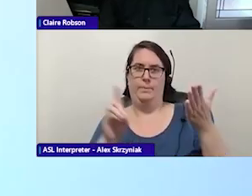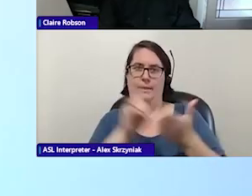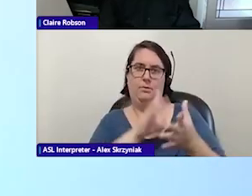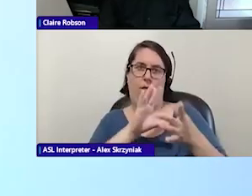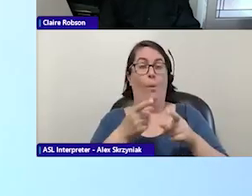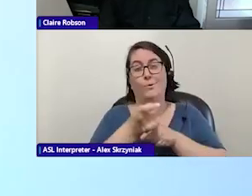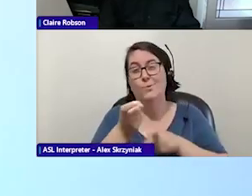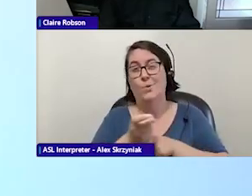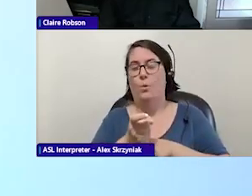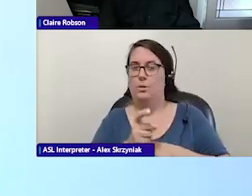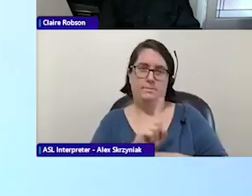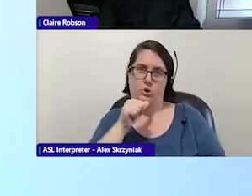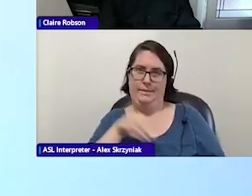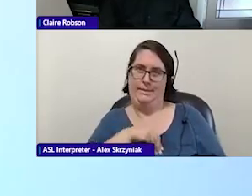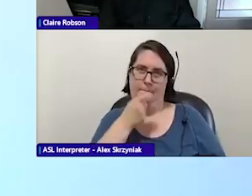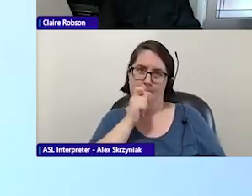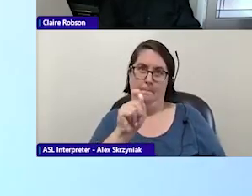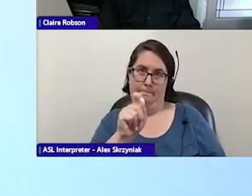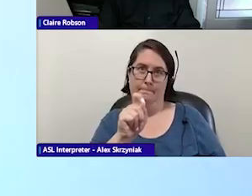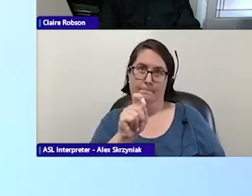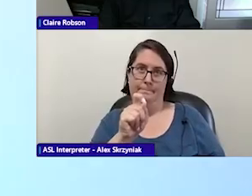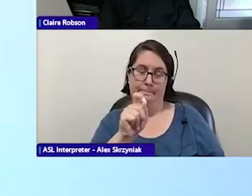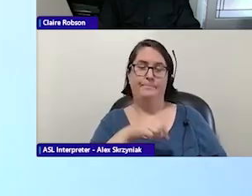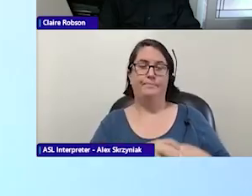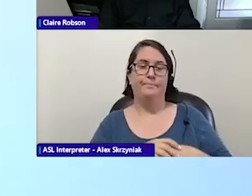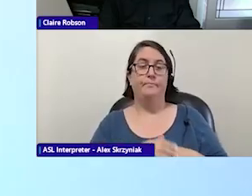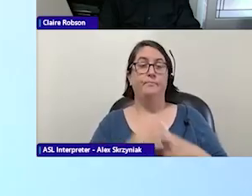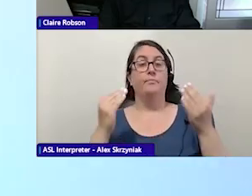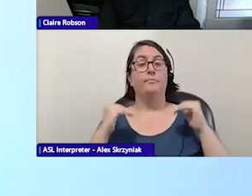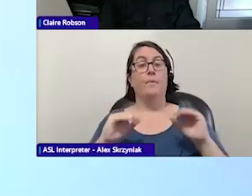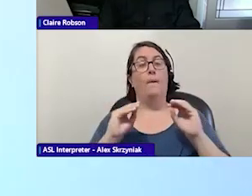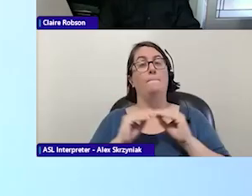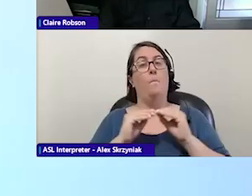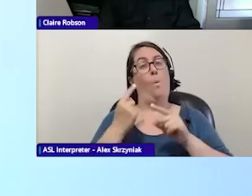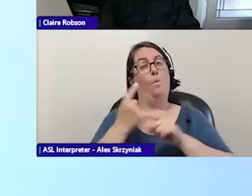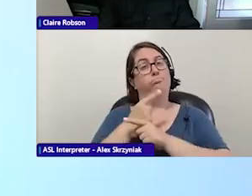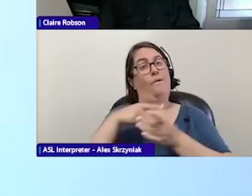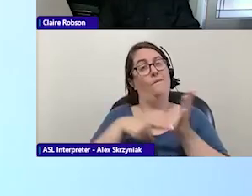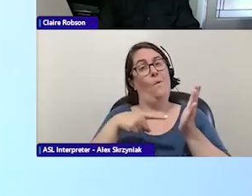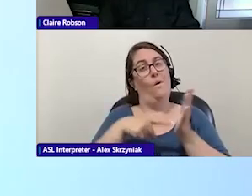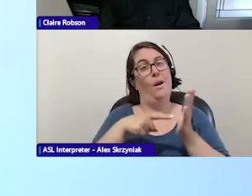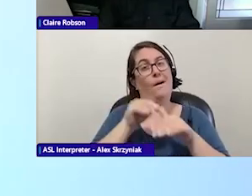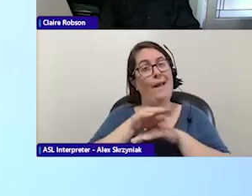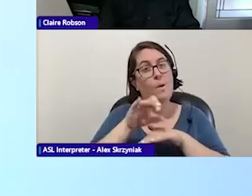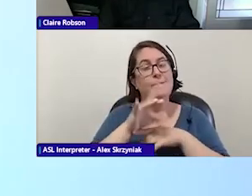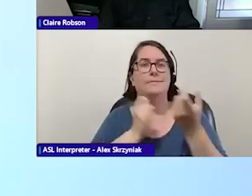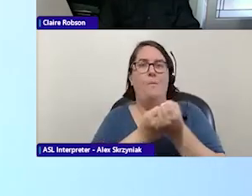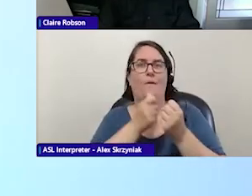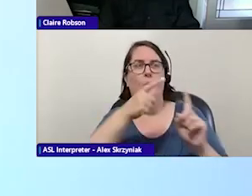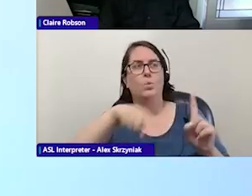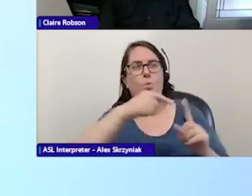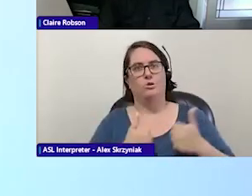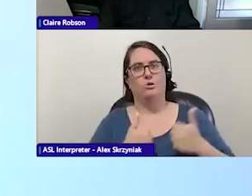jokes. Increased availability of affordable counseling and supports for survivors, and of